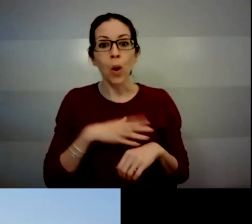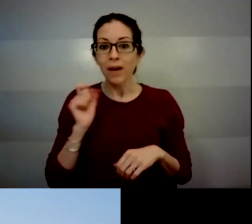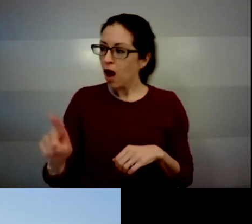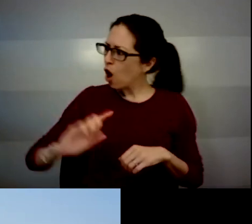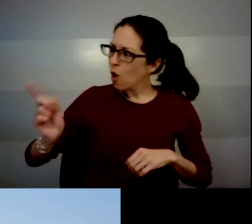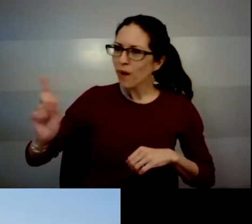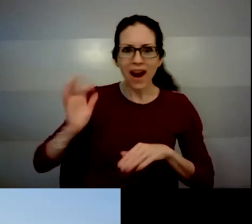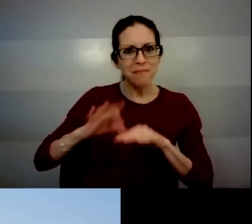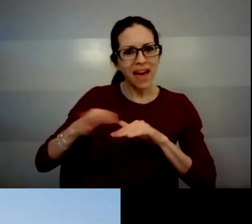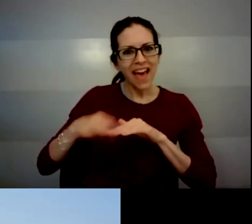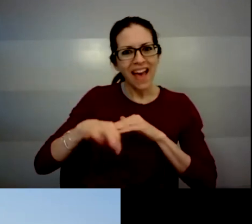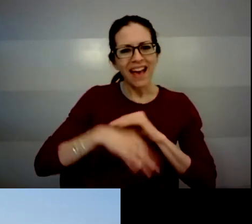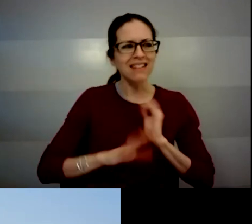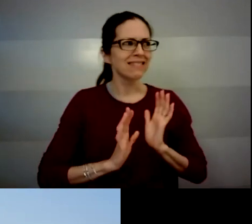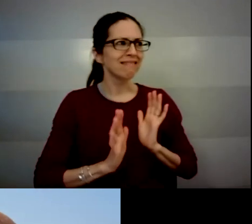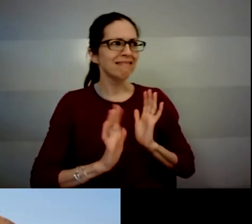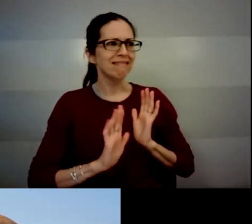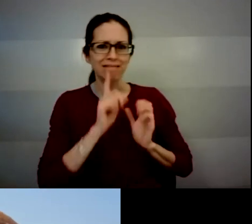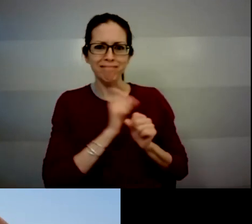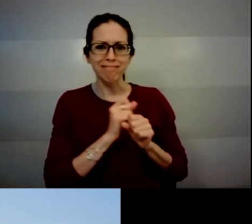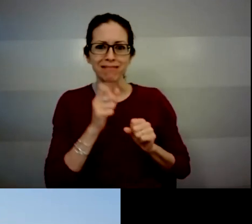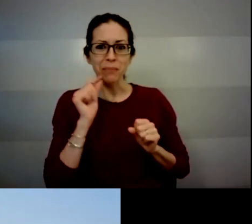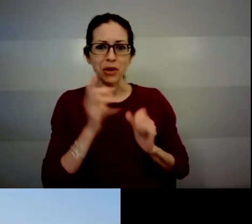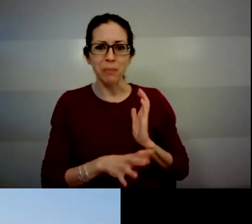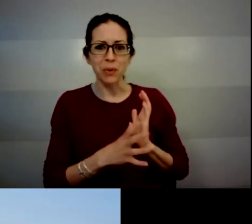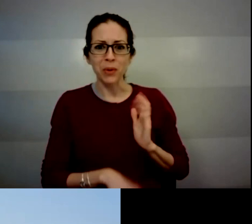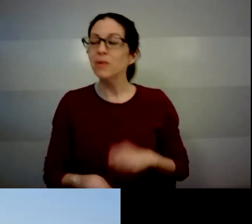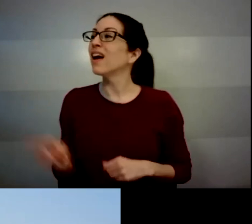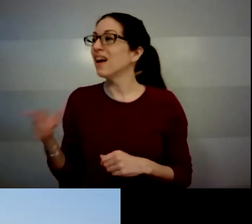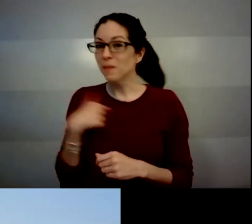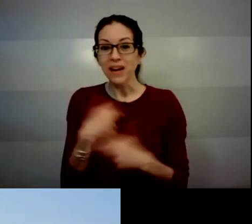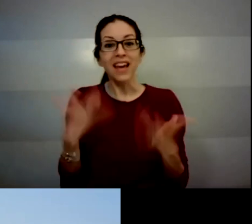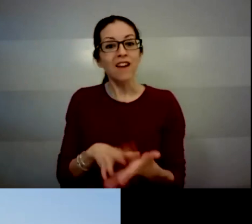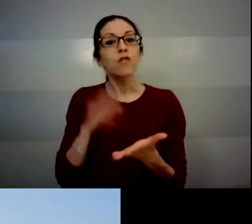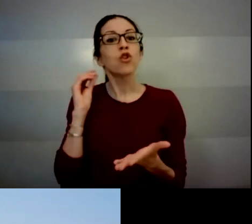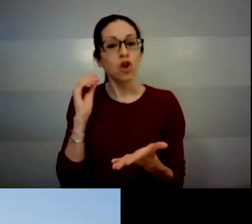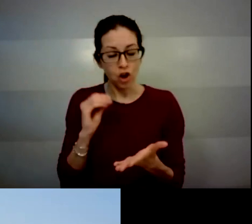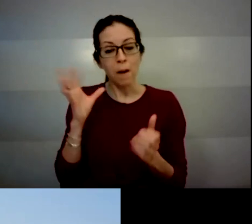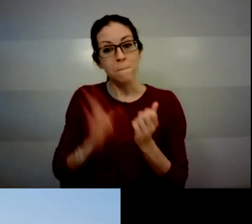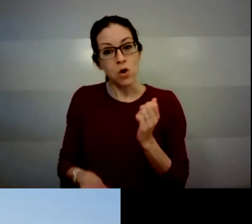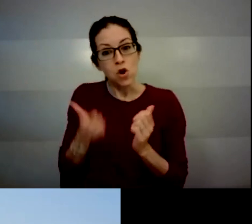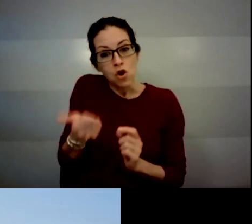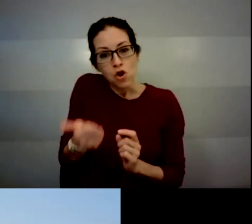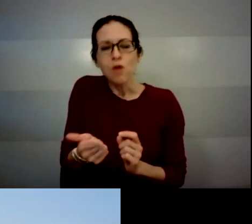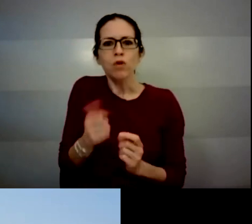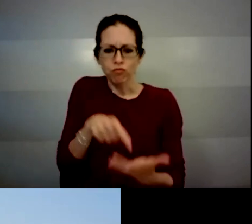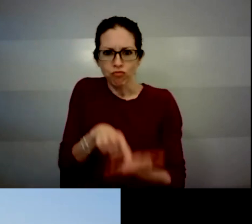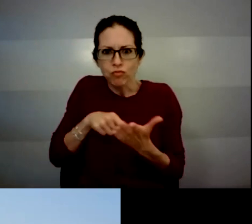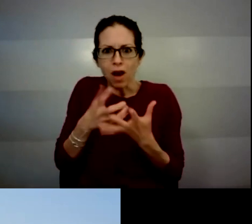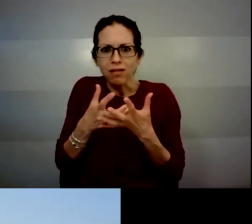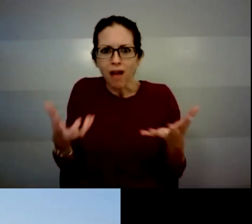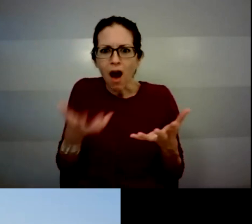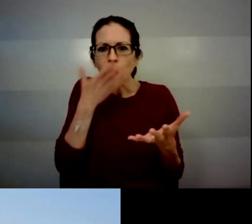this series, is how important poop is to a lot of zoo careers. It tells us a lot, especially about what the animals eat, but what a funny little